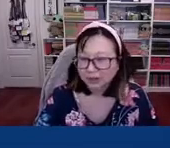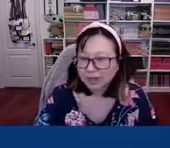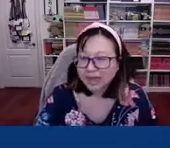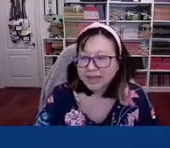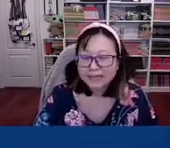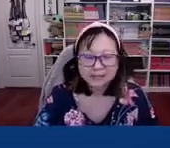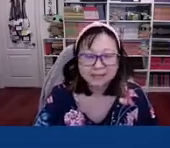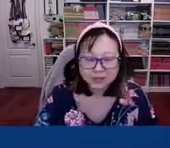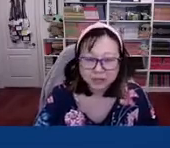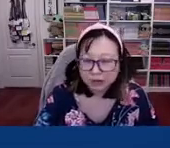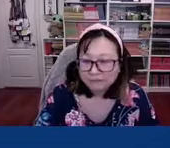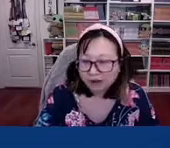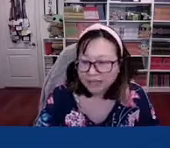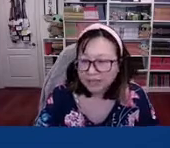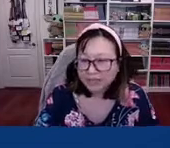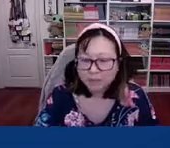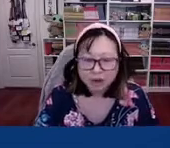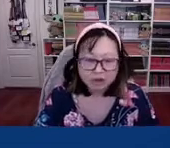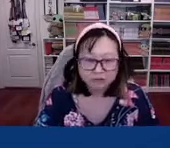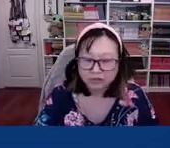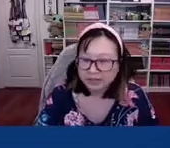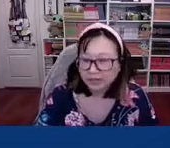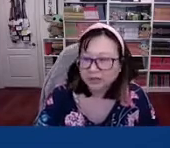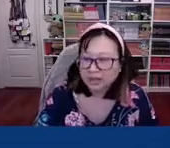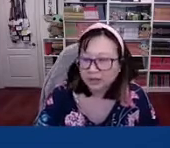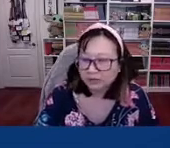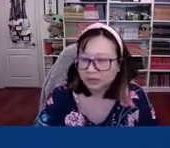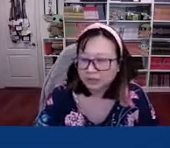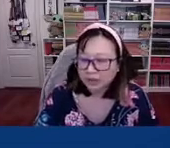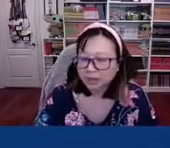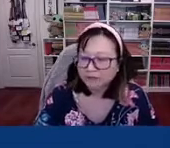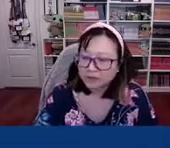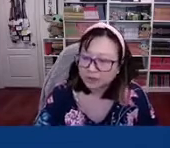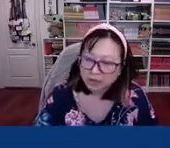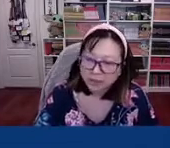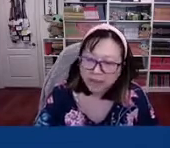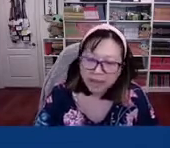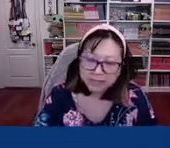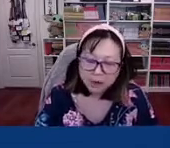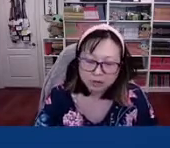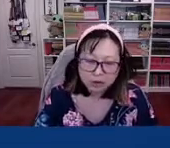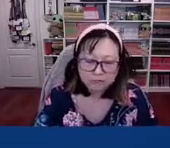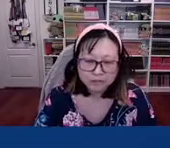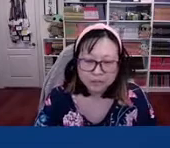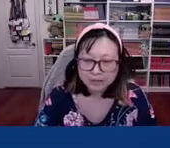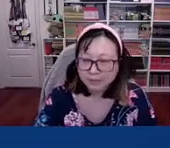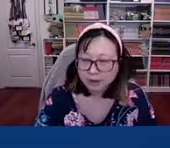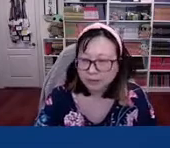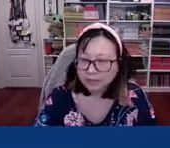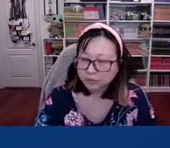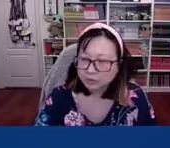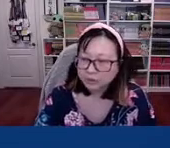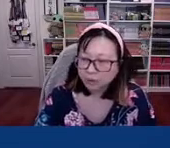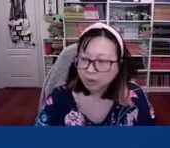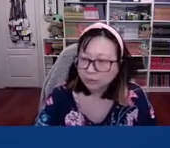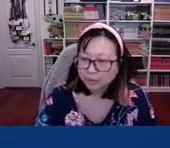work. He's such a great friend and thought partner for San Diego State University. We have featured him as part of our Filipinx American